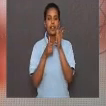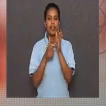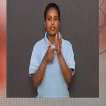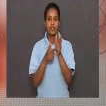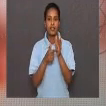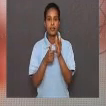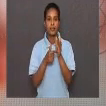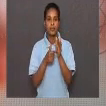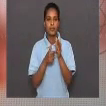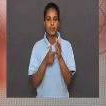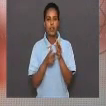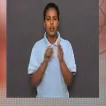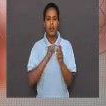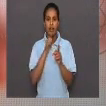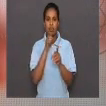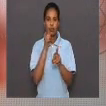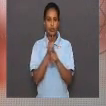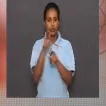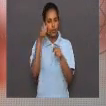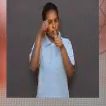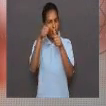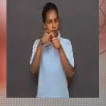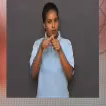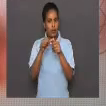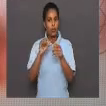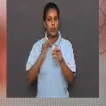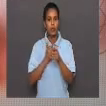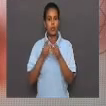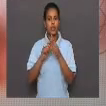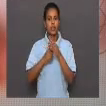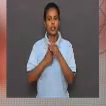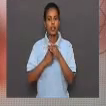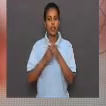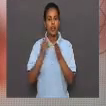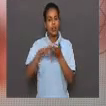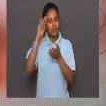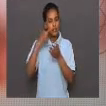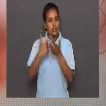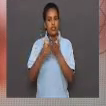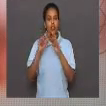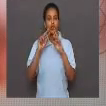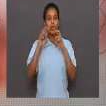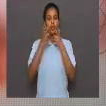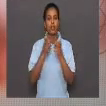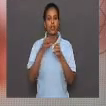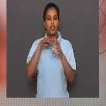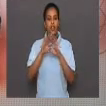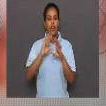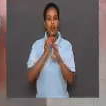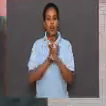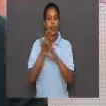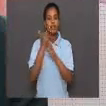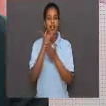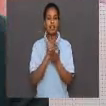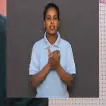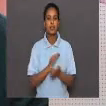indicators. I am sure you remember that we began learning about this topic in our last